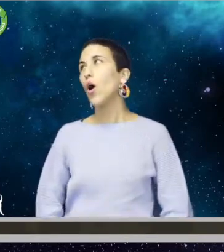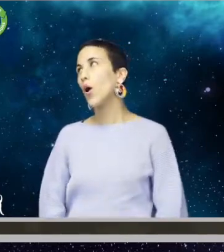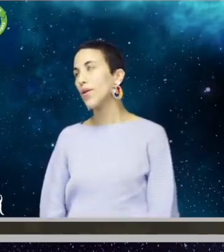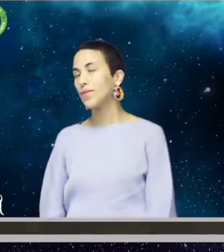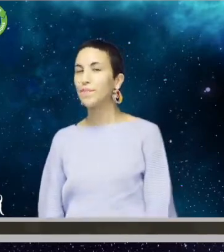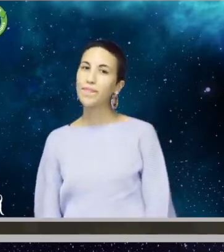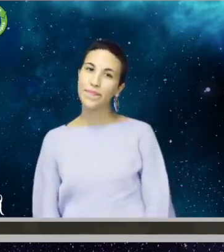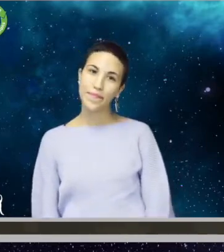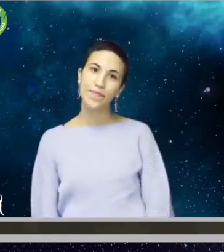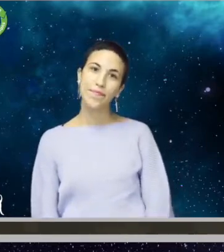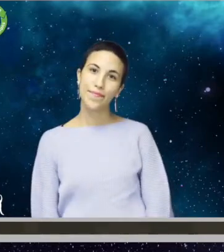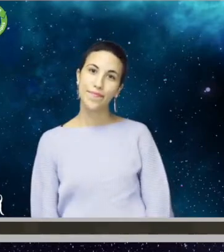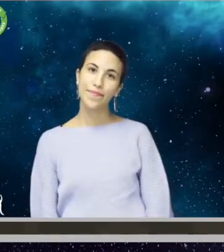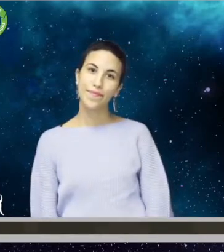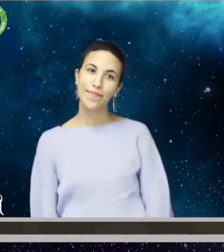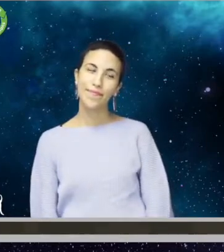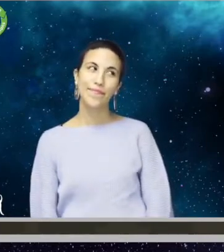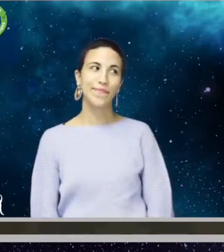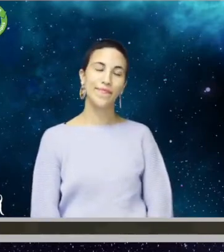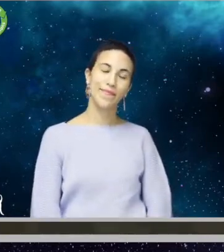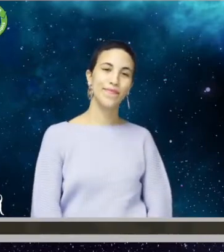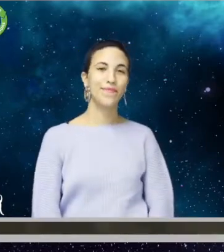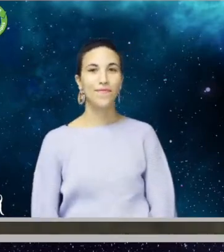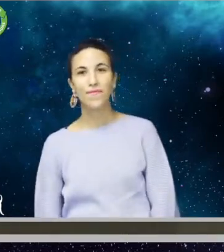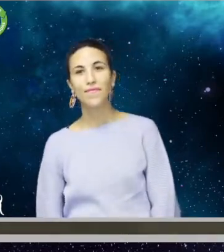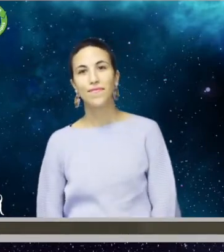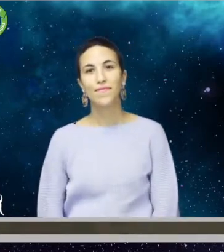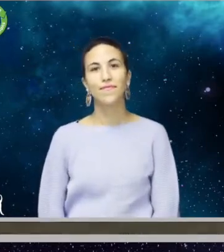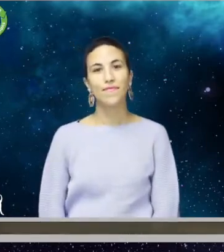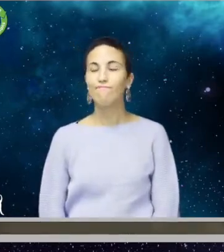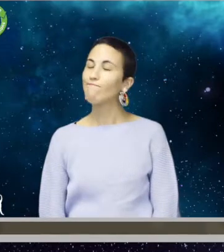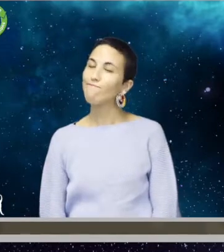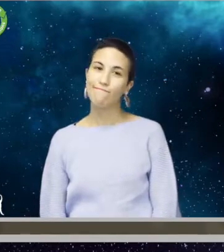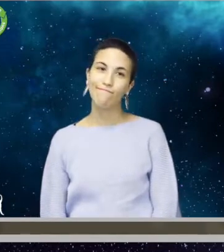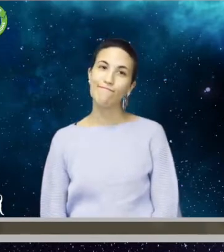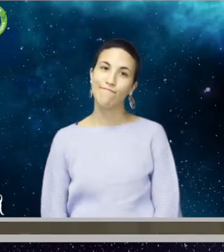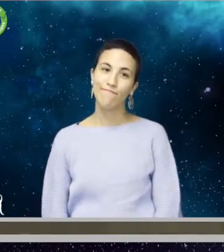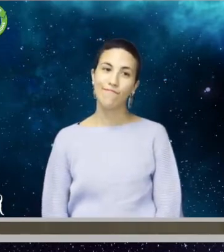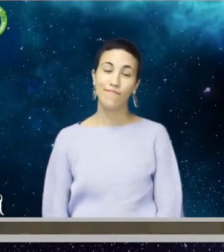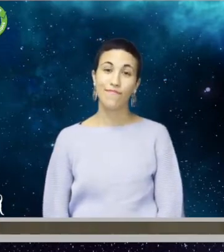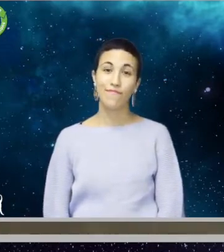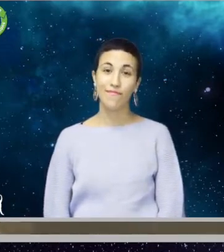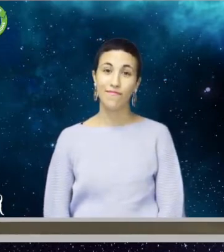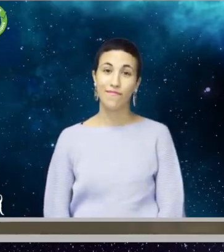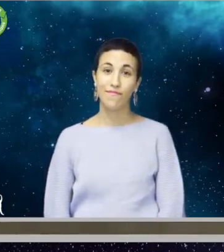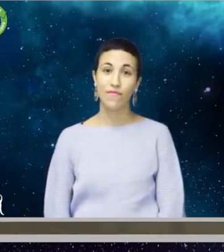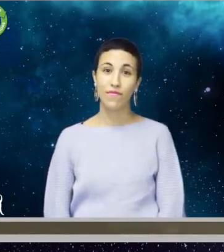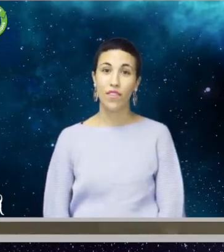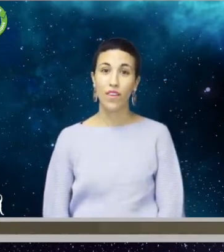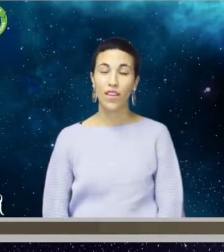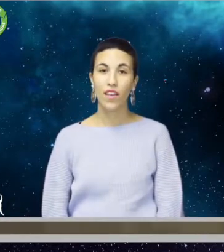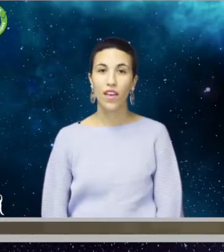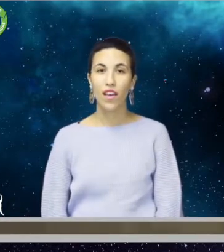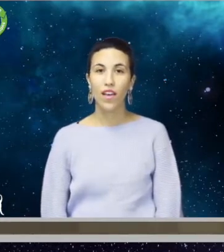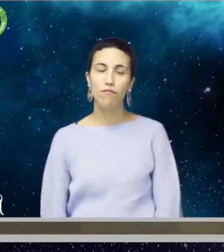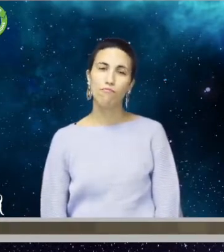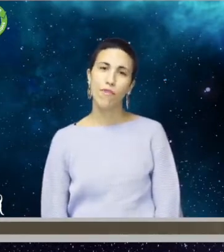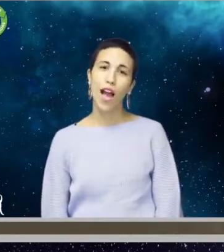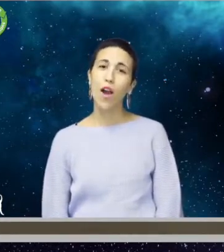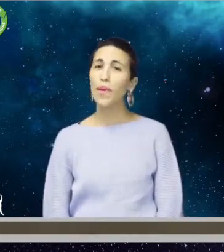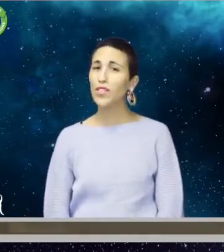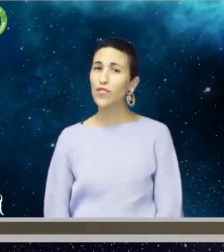And he never gives us a turn. He's not very humble. And, and, you want to know how that makes me feel?